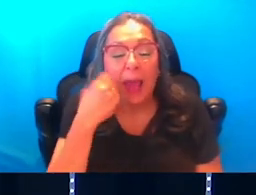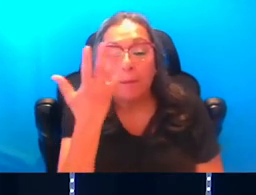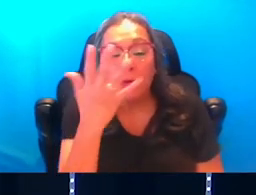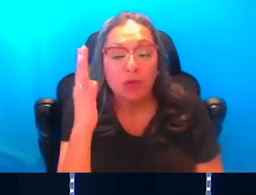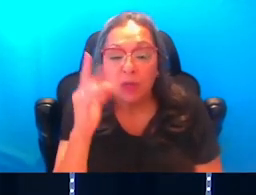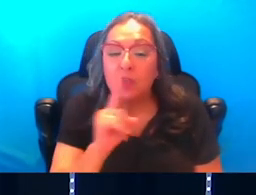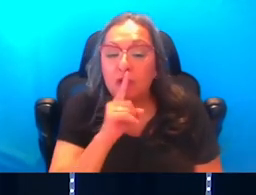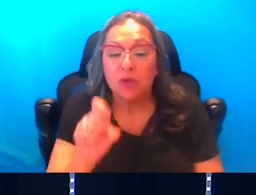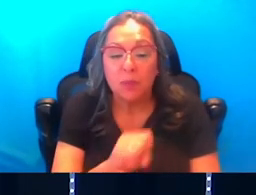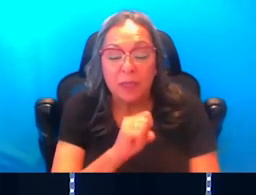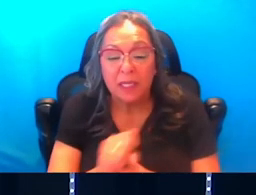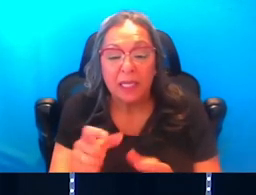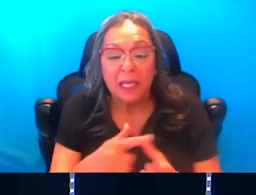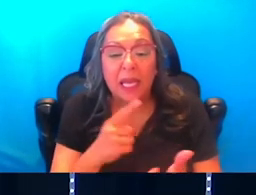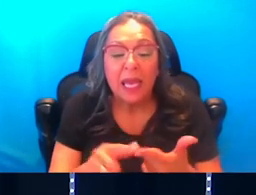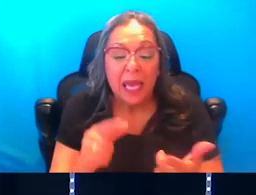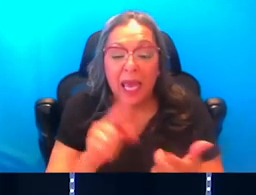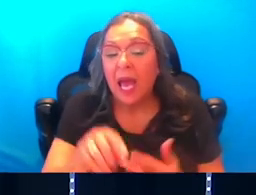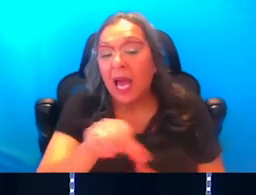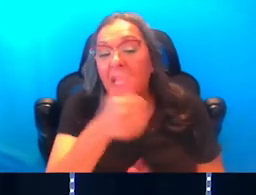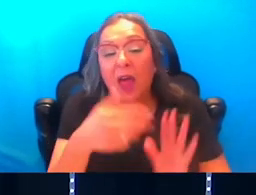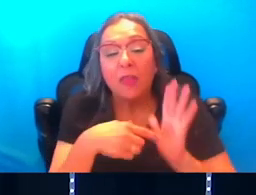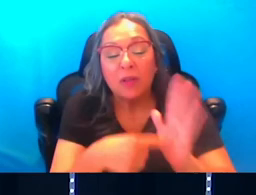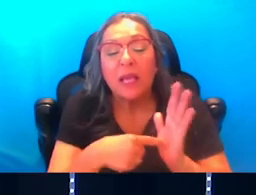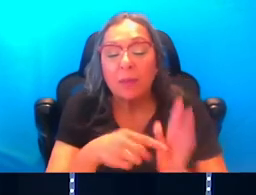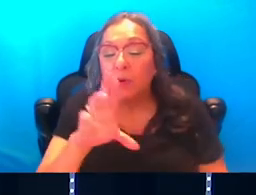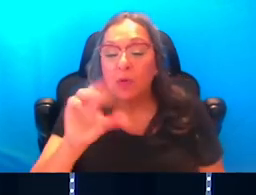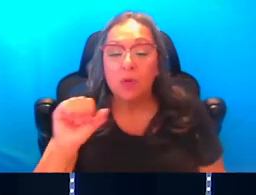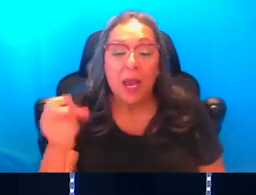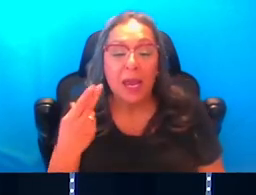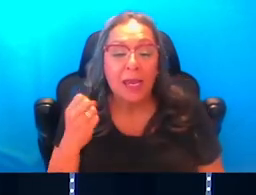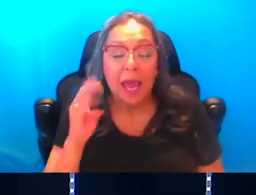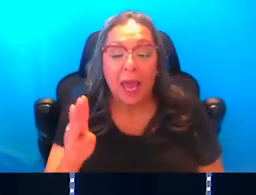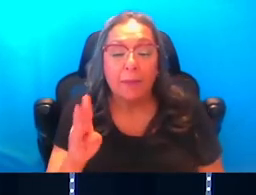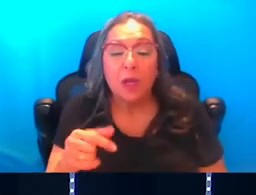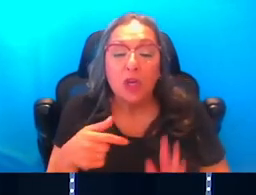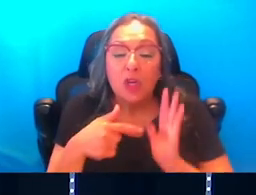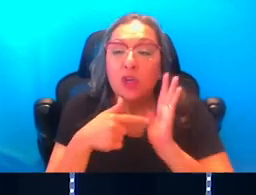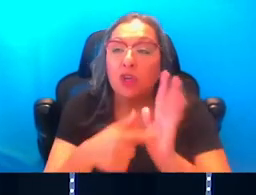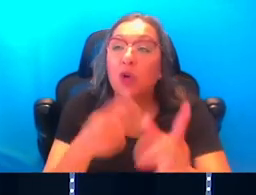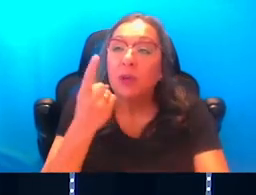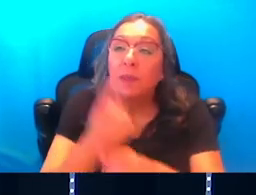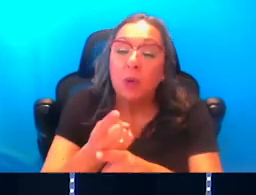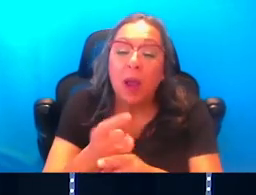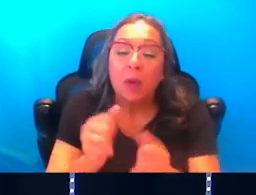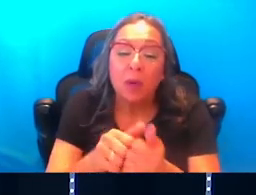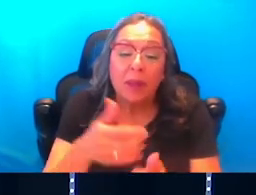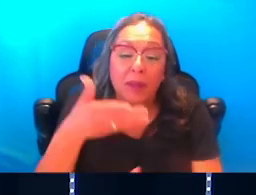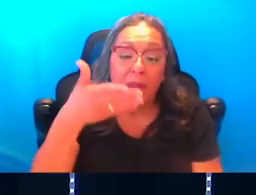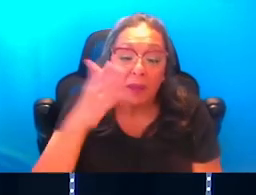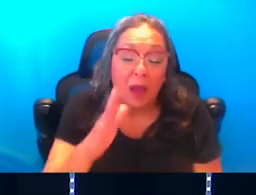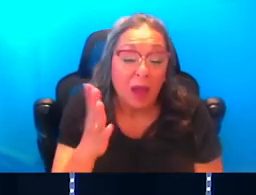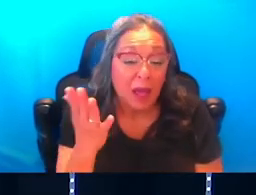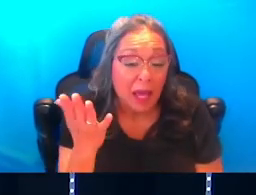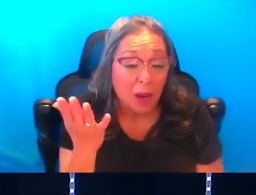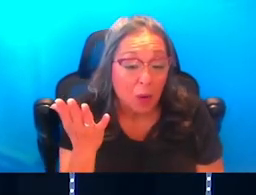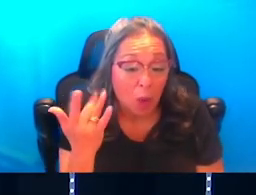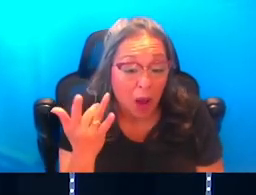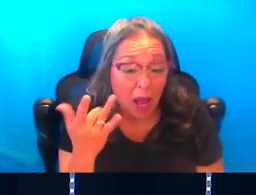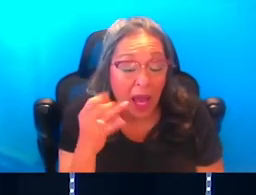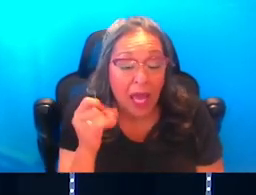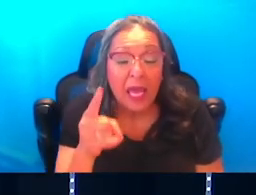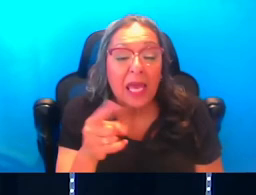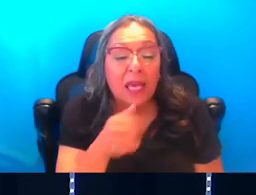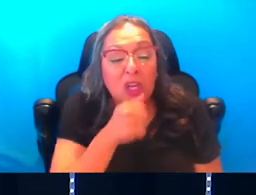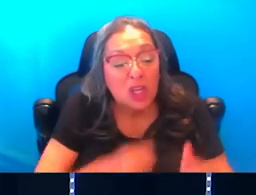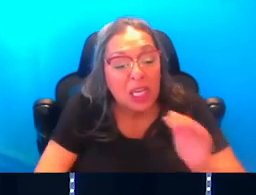Verse 25, Rahab the prostitute is another example. She was shown to be right with God, shown to be right by her actions when she hid the messengers and sent